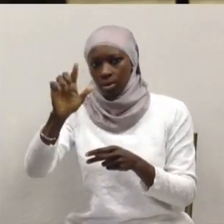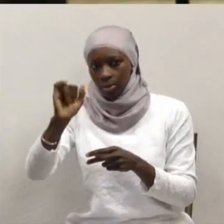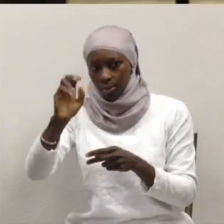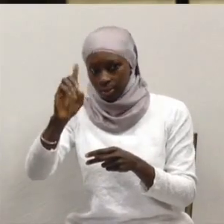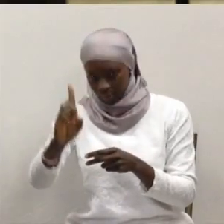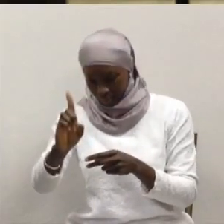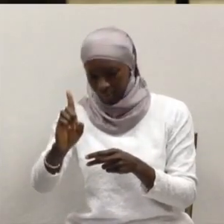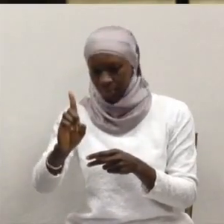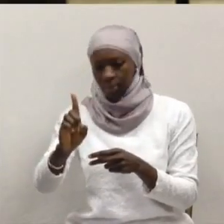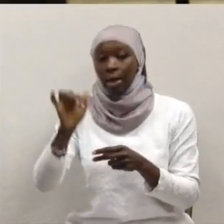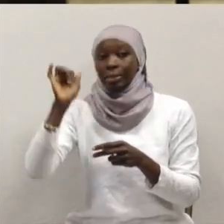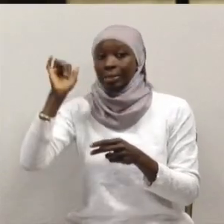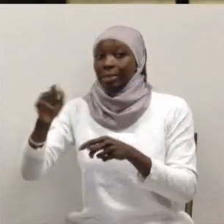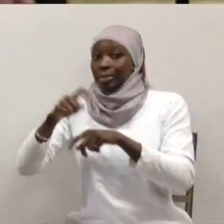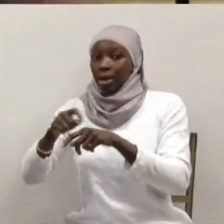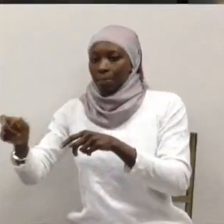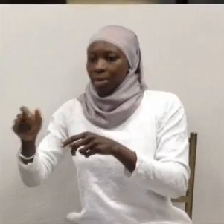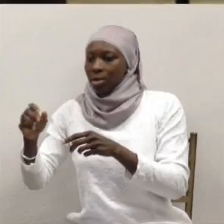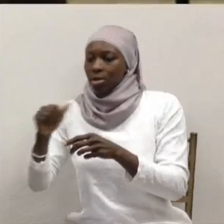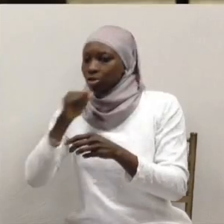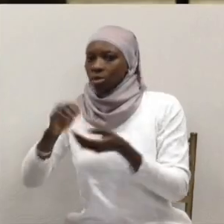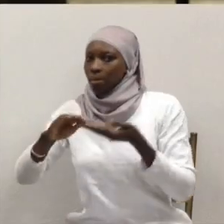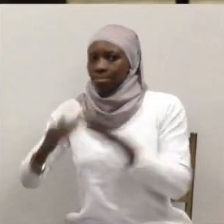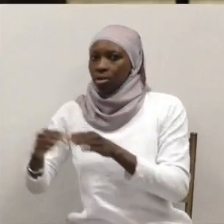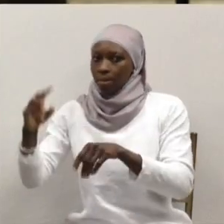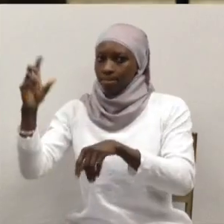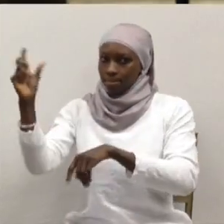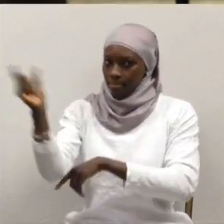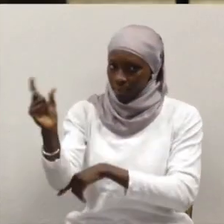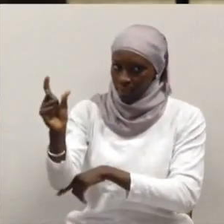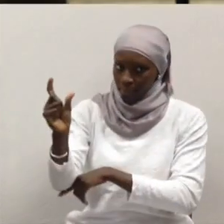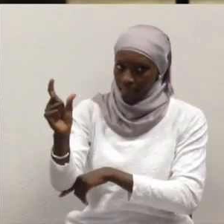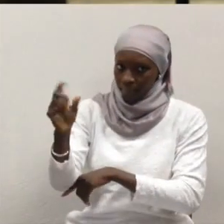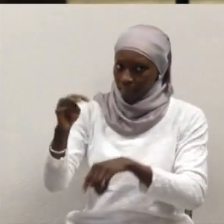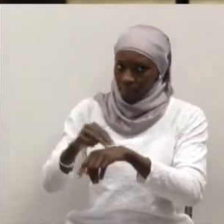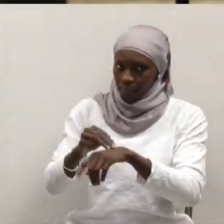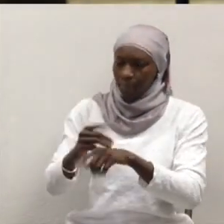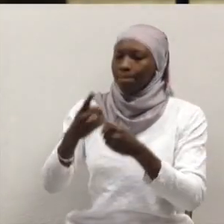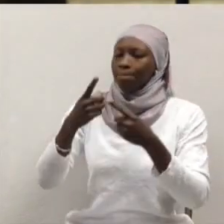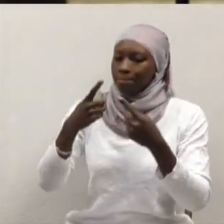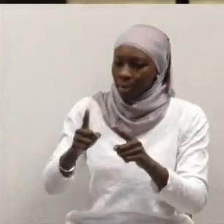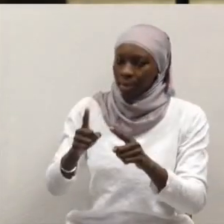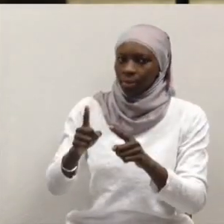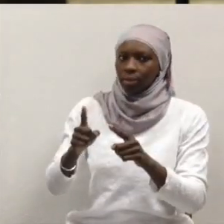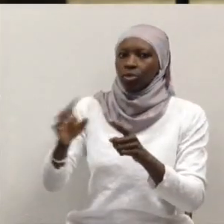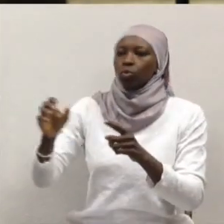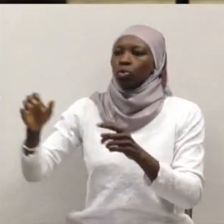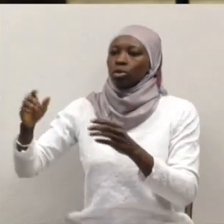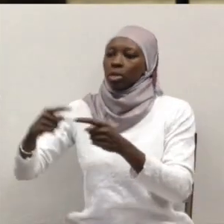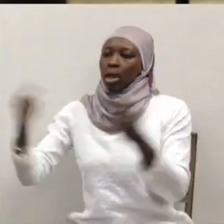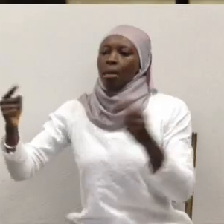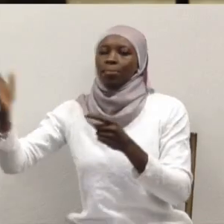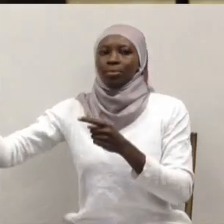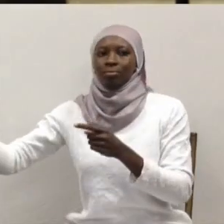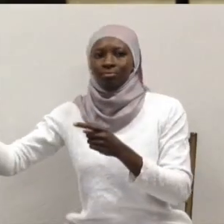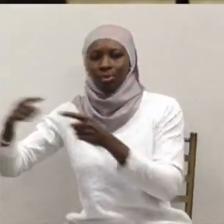willing to remove from the writing what is written in the book of Allah subhanahu wa ta'ala. And this